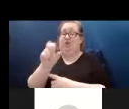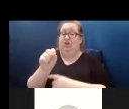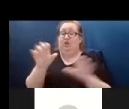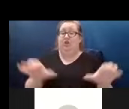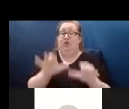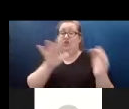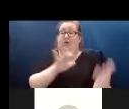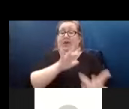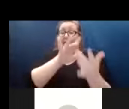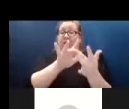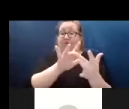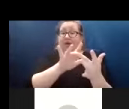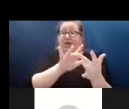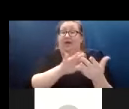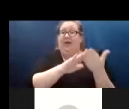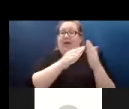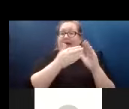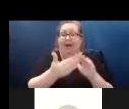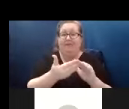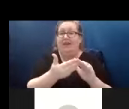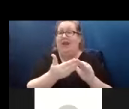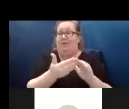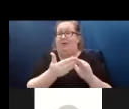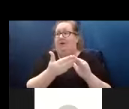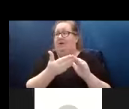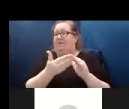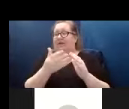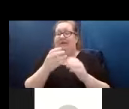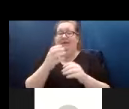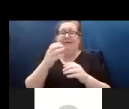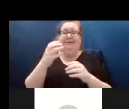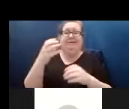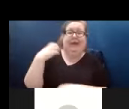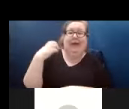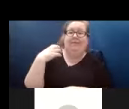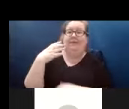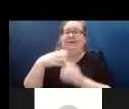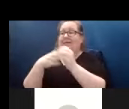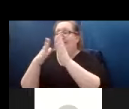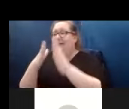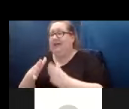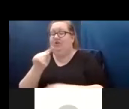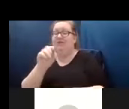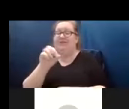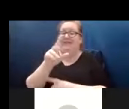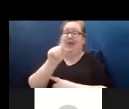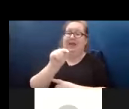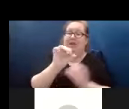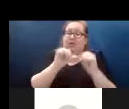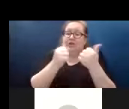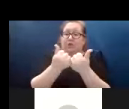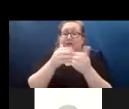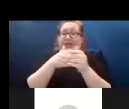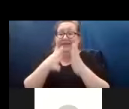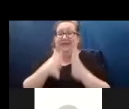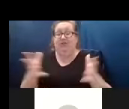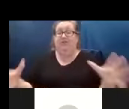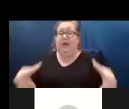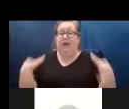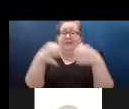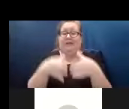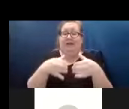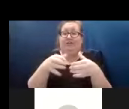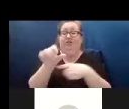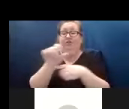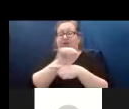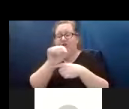of block captains or neighborhood association leaders, tenant association leaders that kind of come together and are trained properly